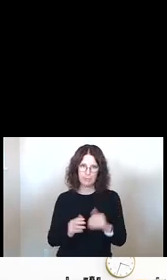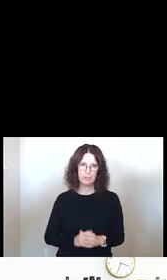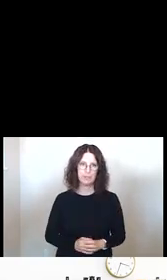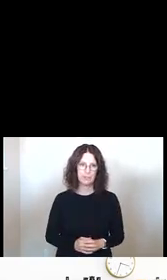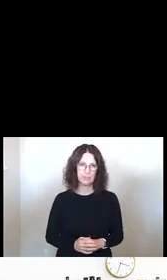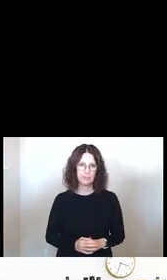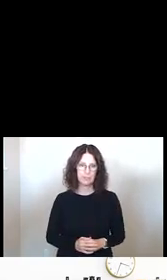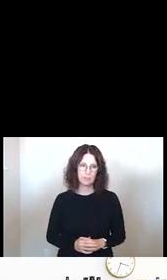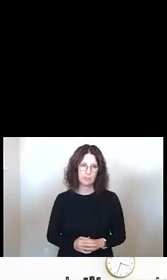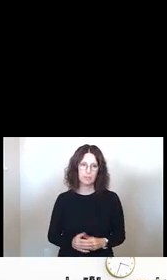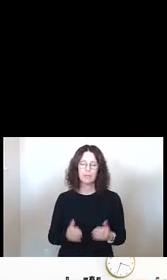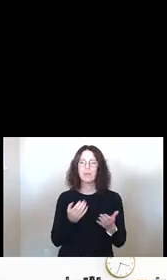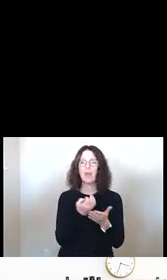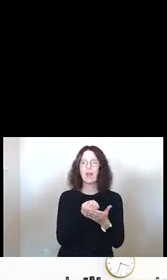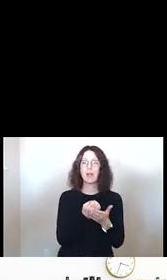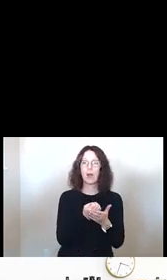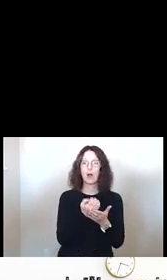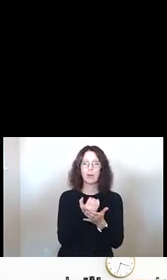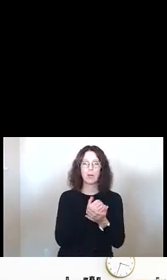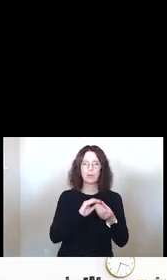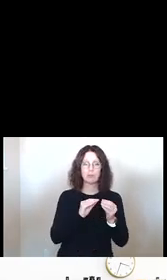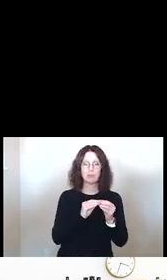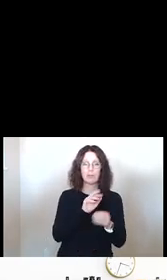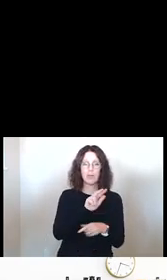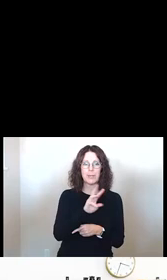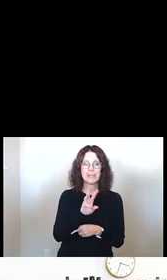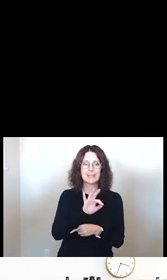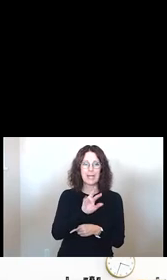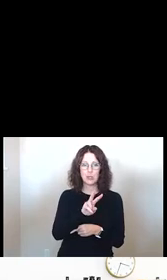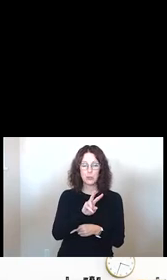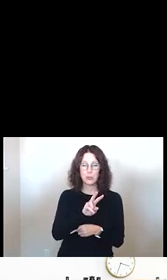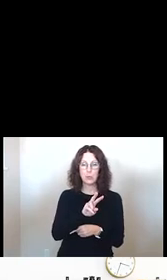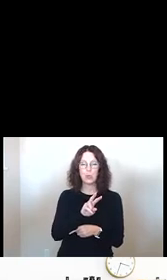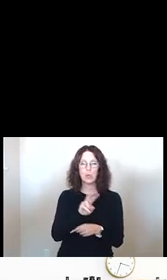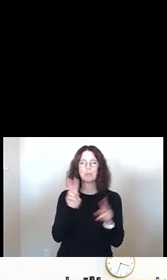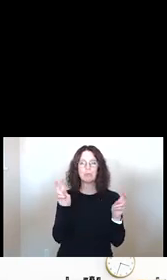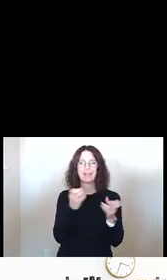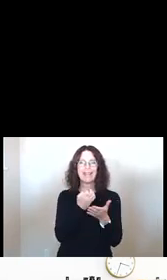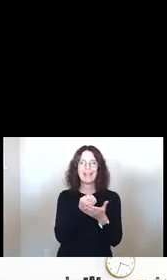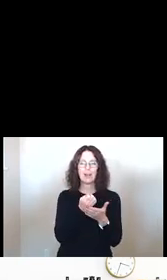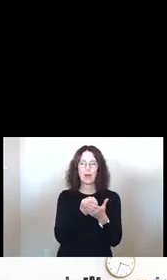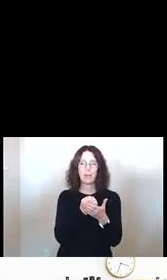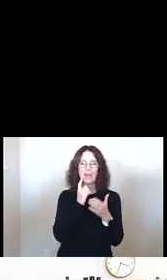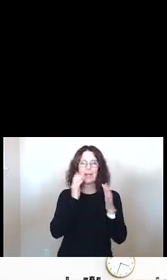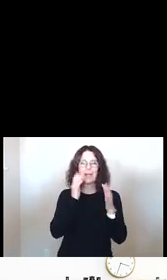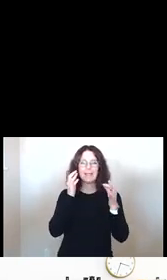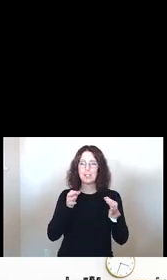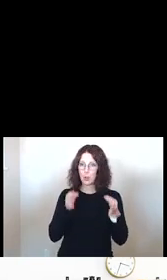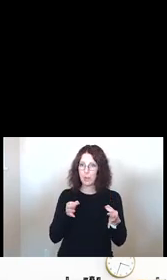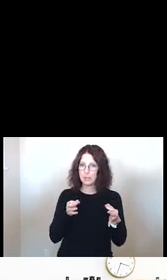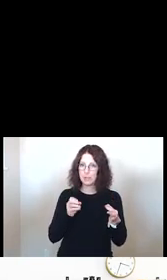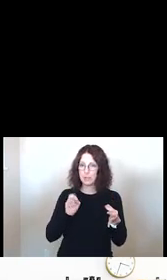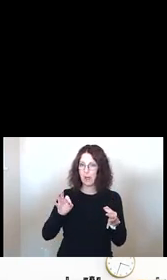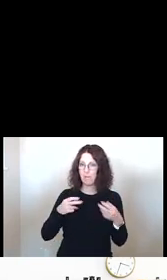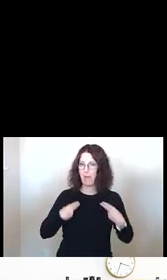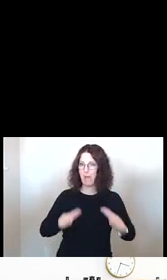Economics 3692, Economic Determinants of Health, is a really cool course that looks at some of